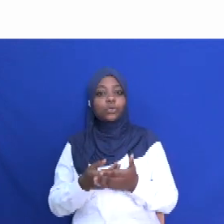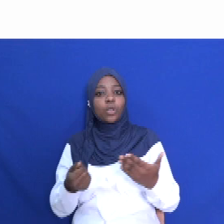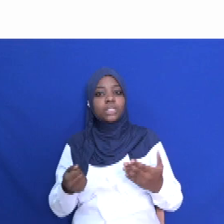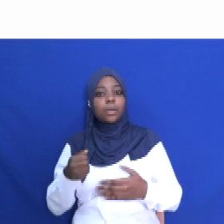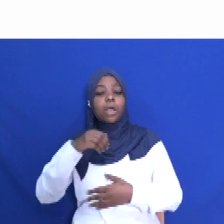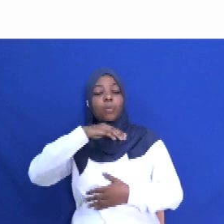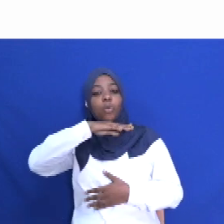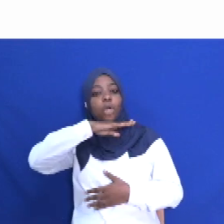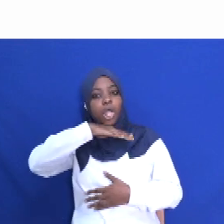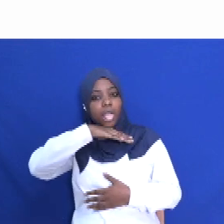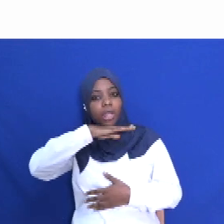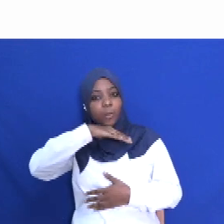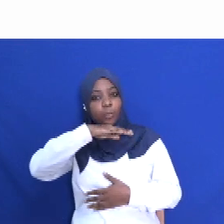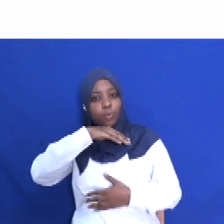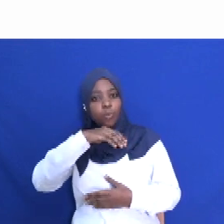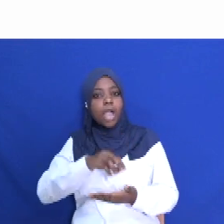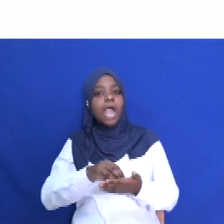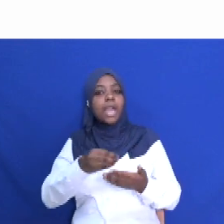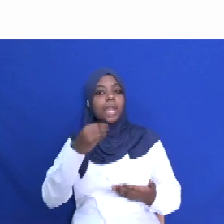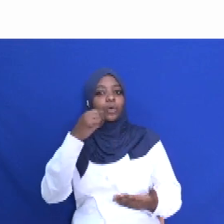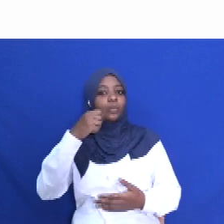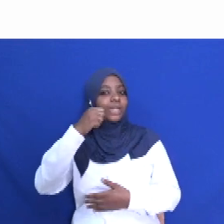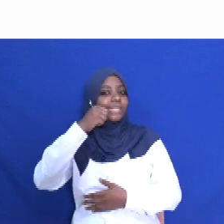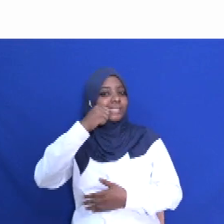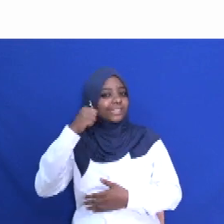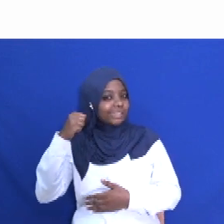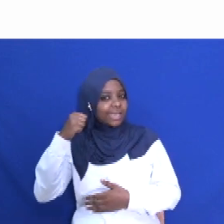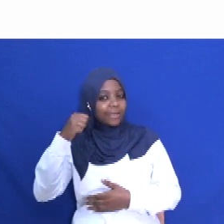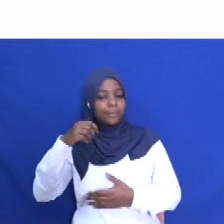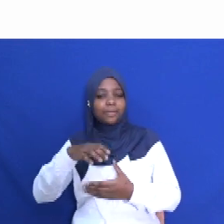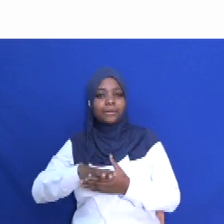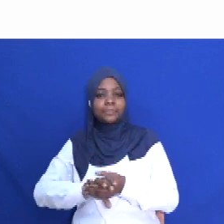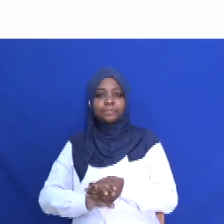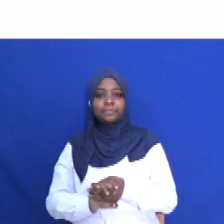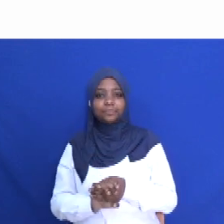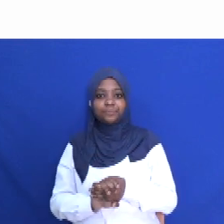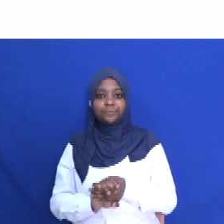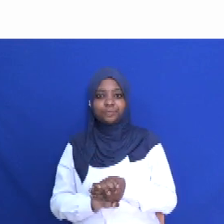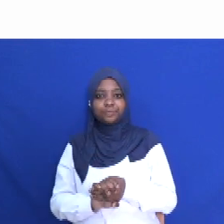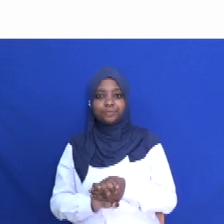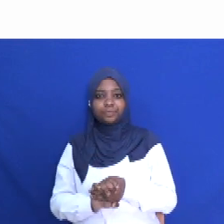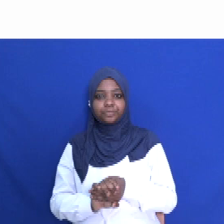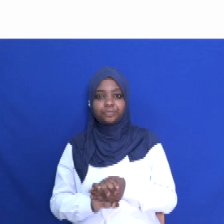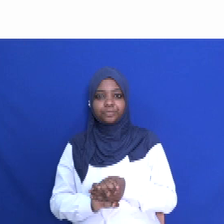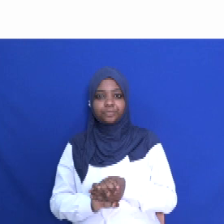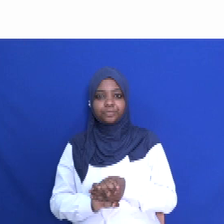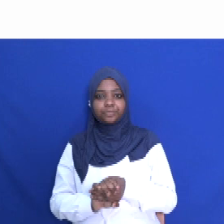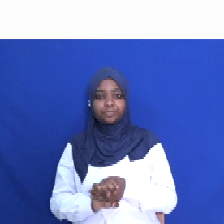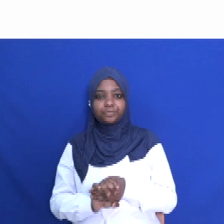carnivorous animal because it eats flesh.